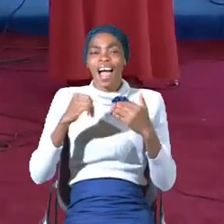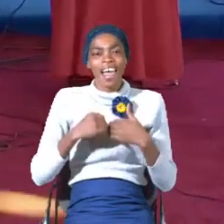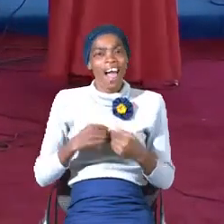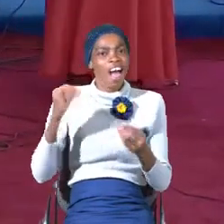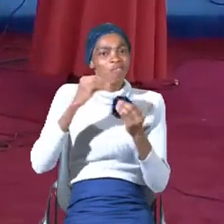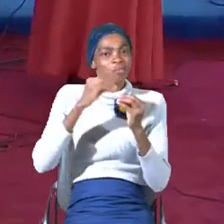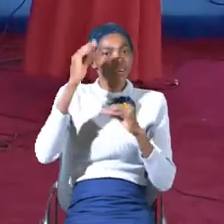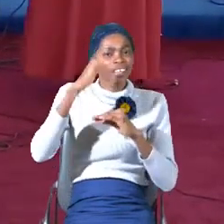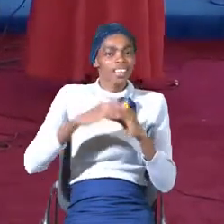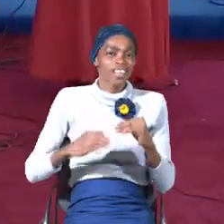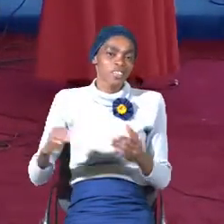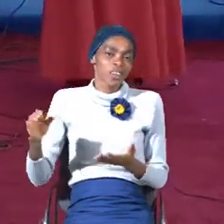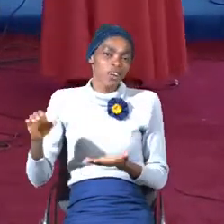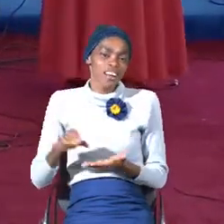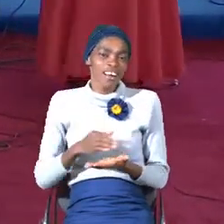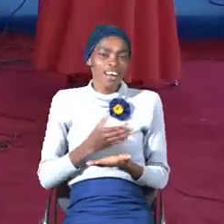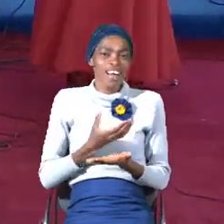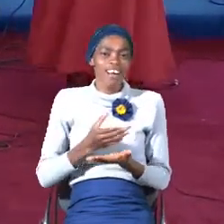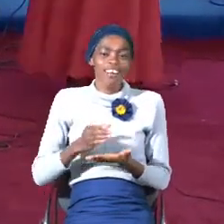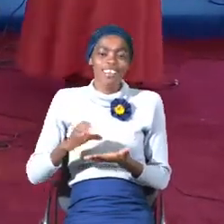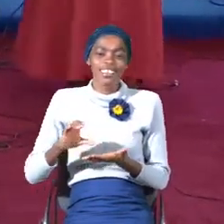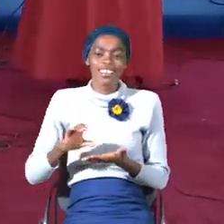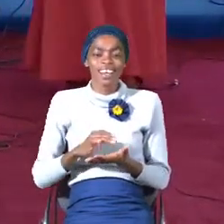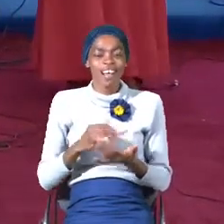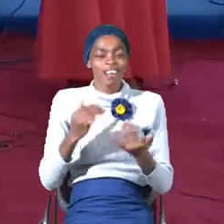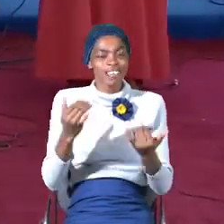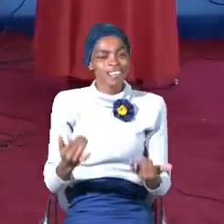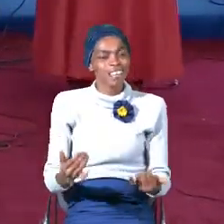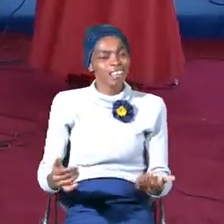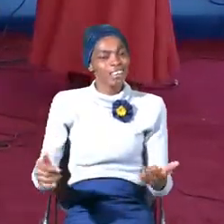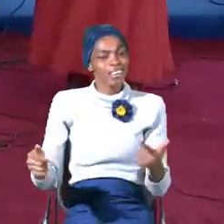I have more than a song.